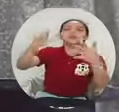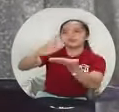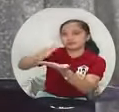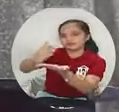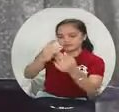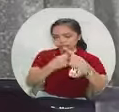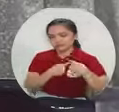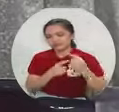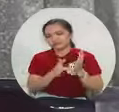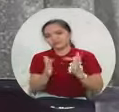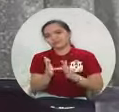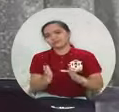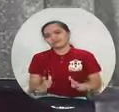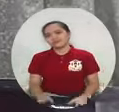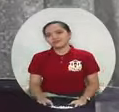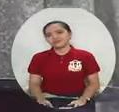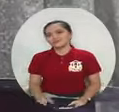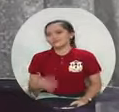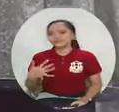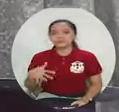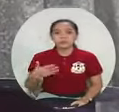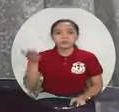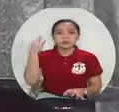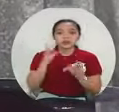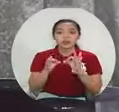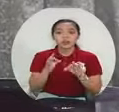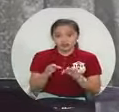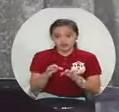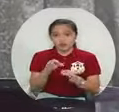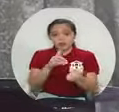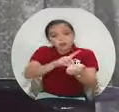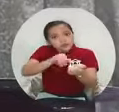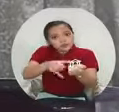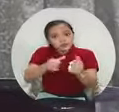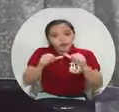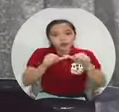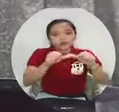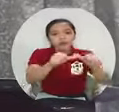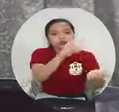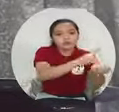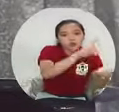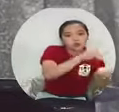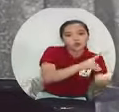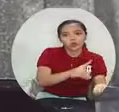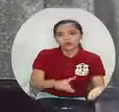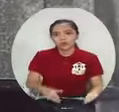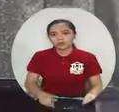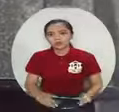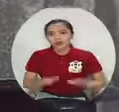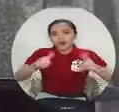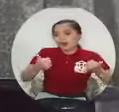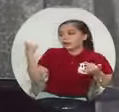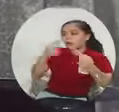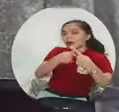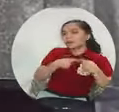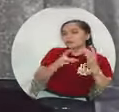ka komitido no kaniadto sa imo pag-commit, sa imo kinabuhi wala ko diri subong. O karon ang kinig-operate sa